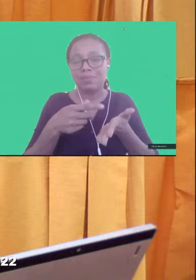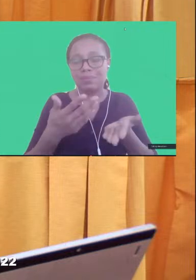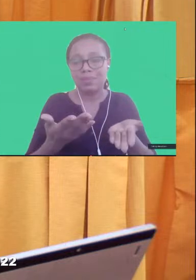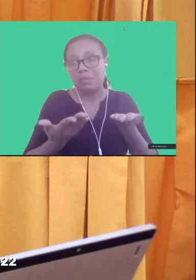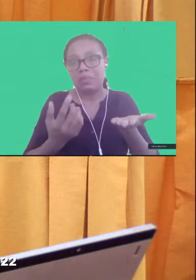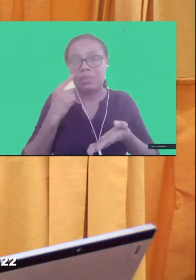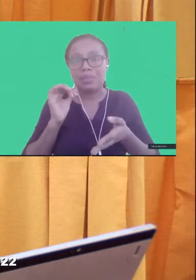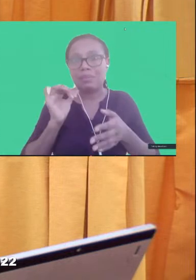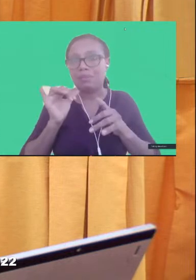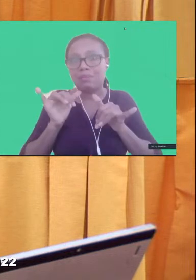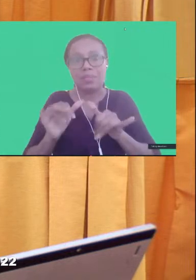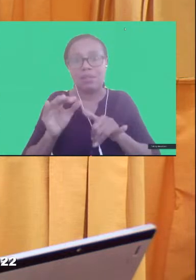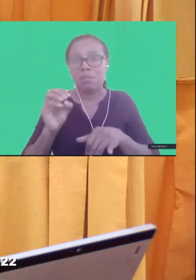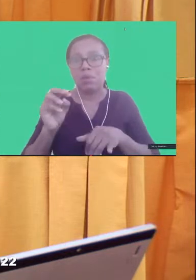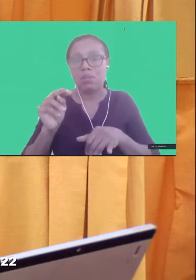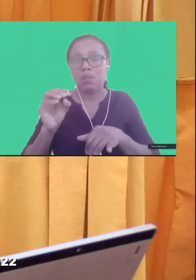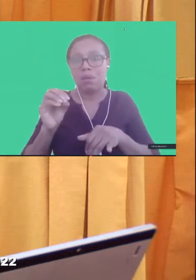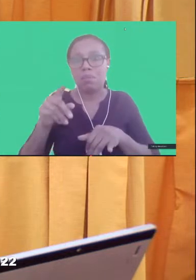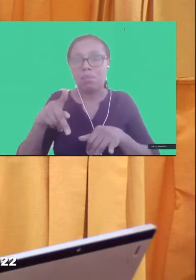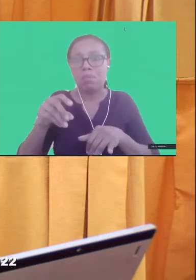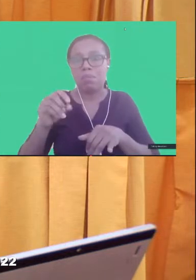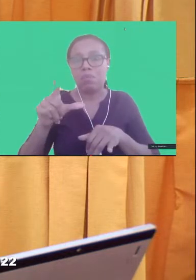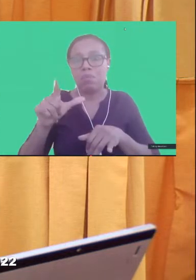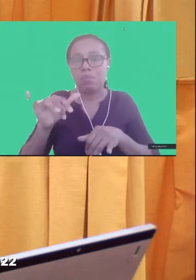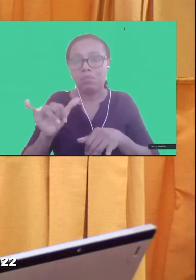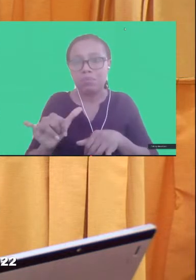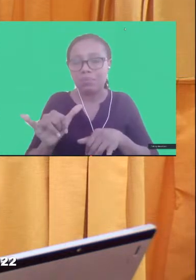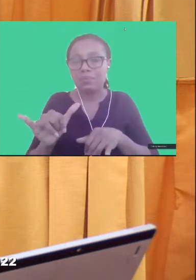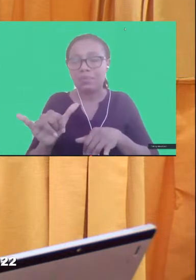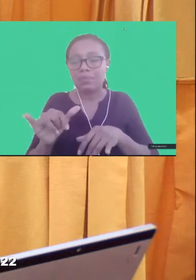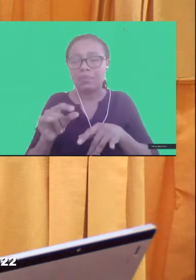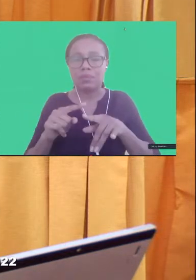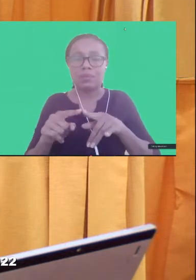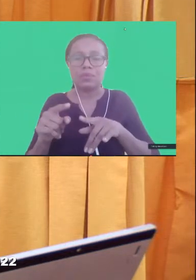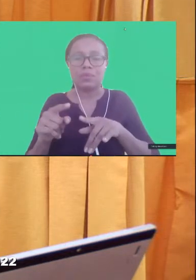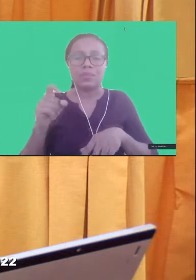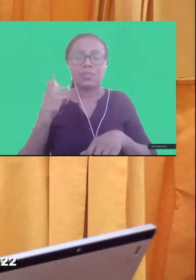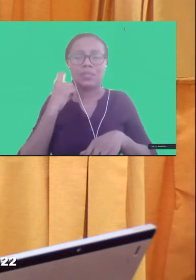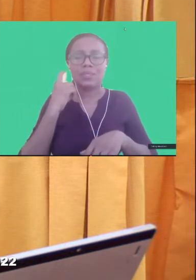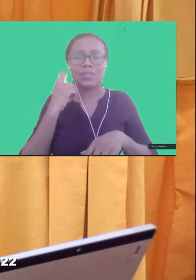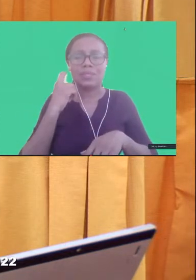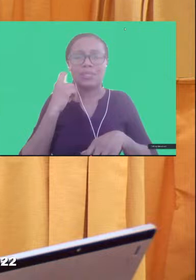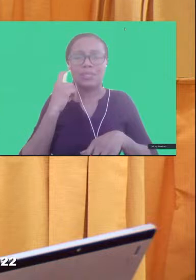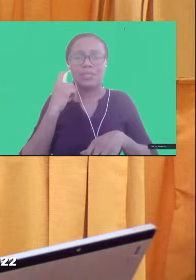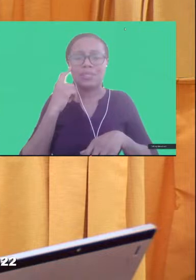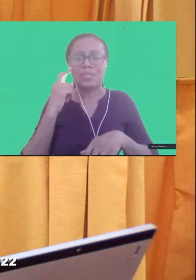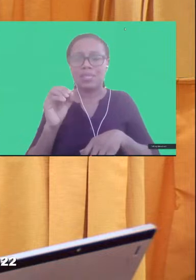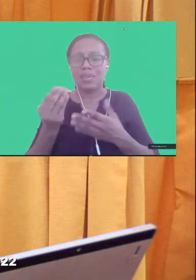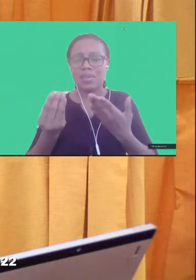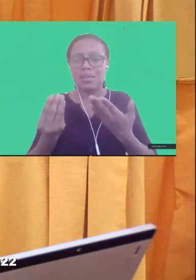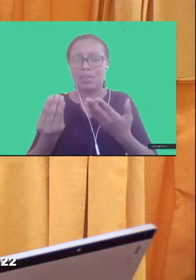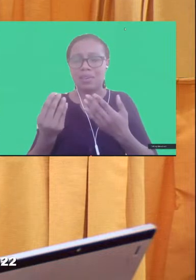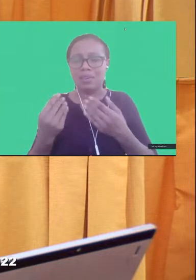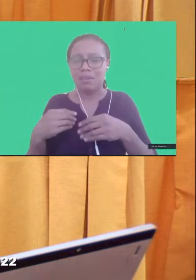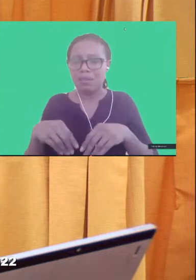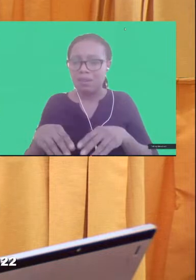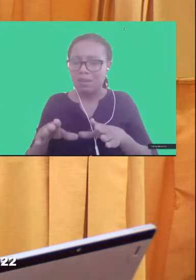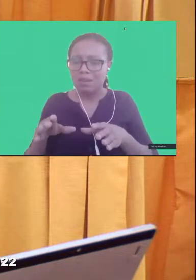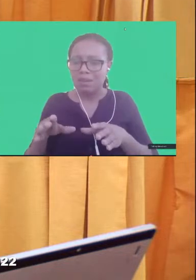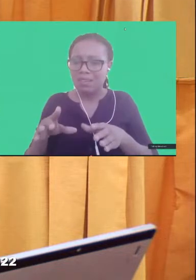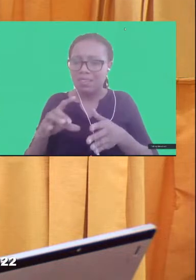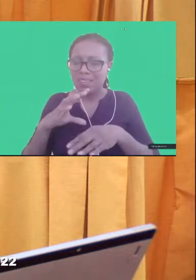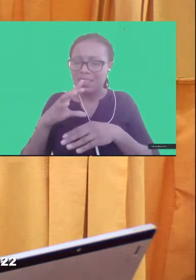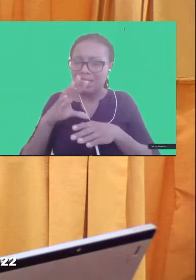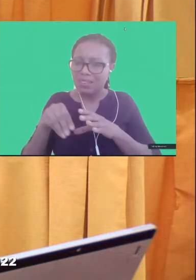then because the licenses that we've negotiated, we recognize that the BLPC will